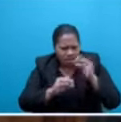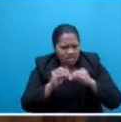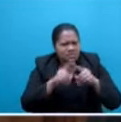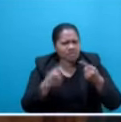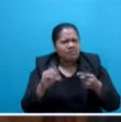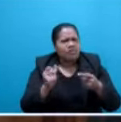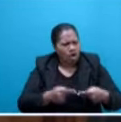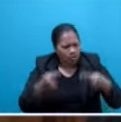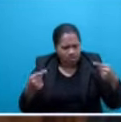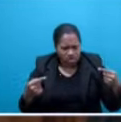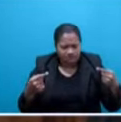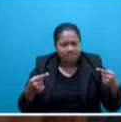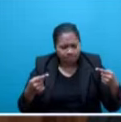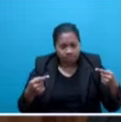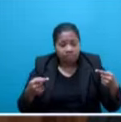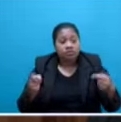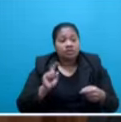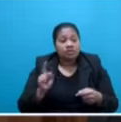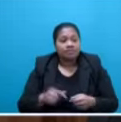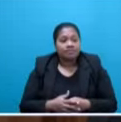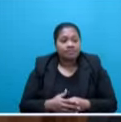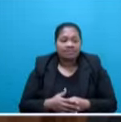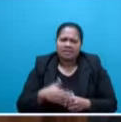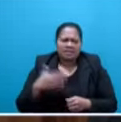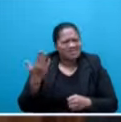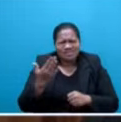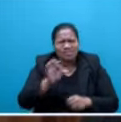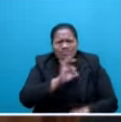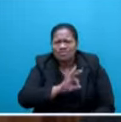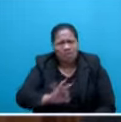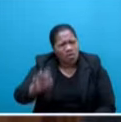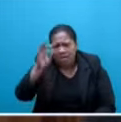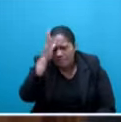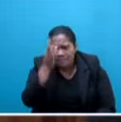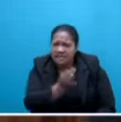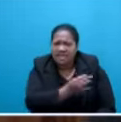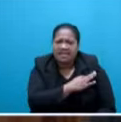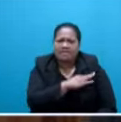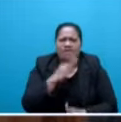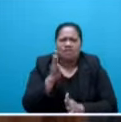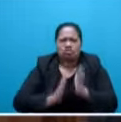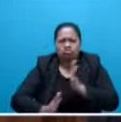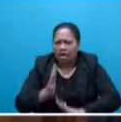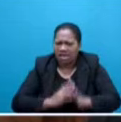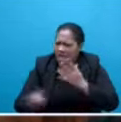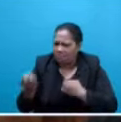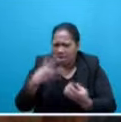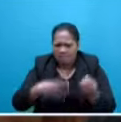is, to never believe in the colorful stories they come up with to discredit the hard work of this government.